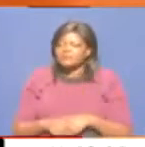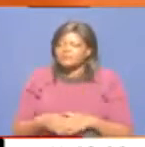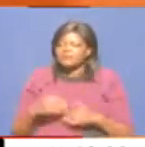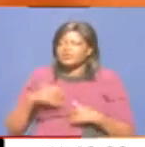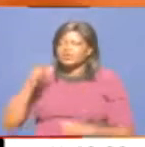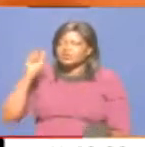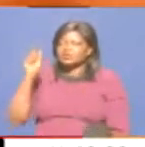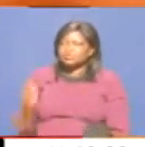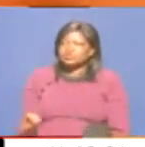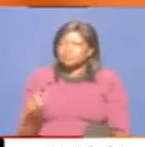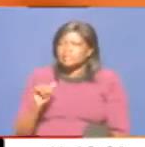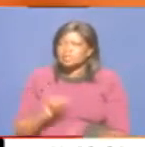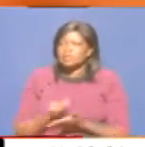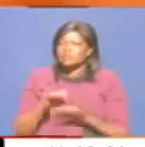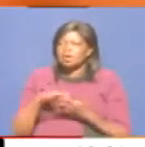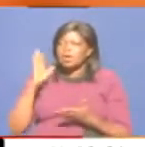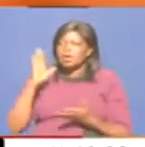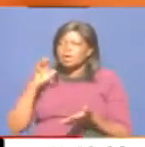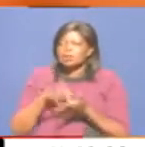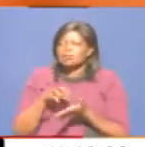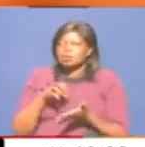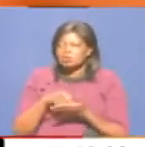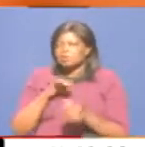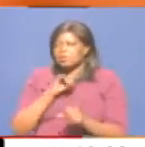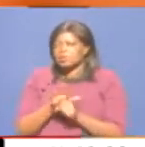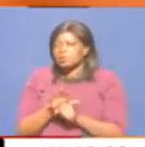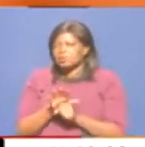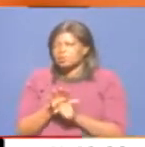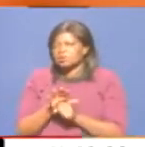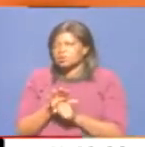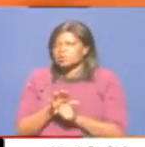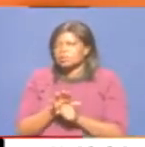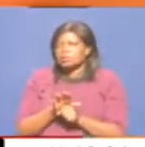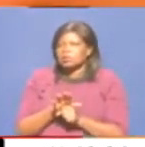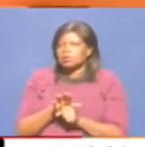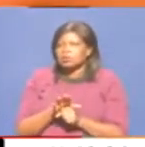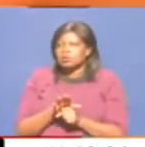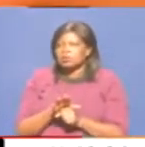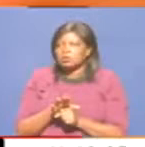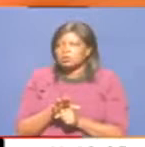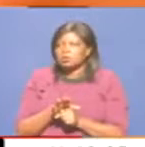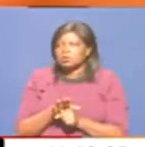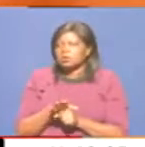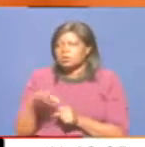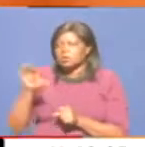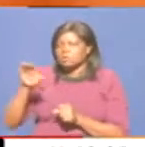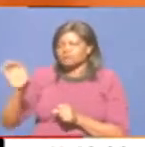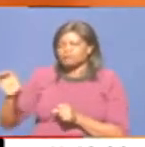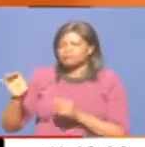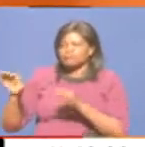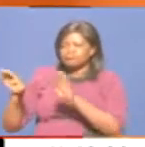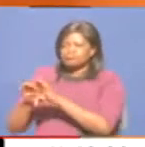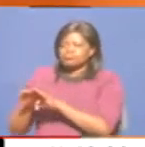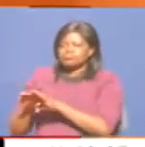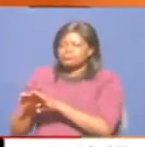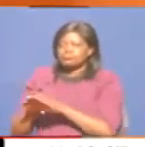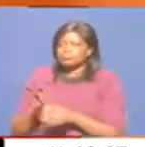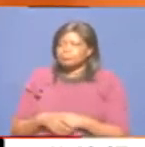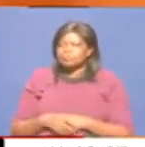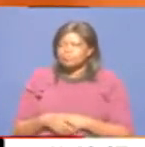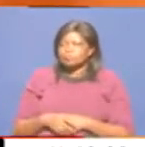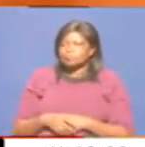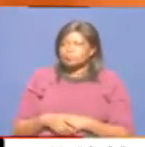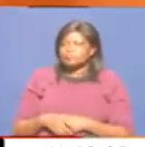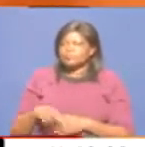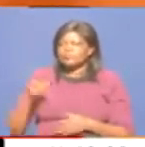which has high cases or a surge in the COVID-19 numbers, then we can zone that area and do the curfew other